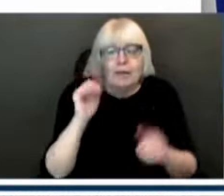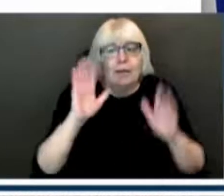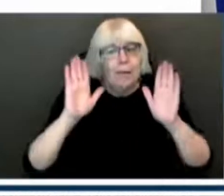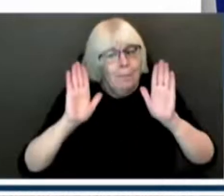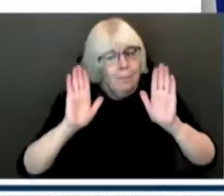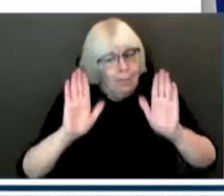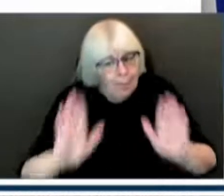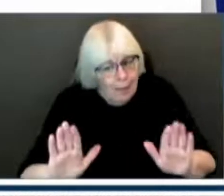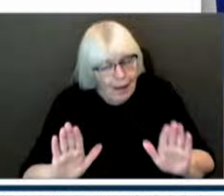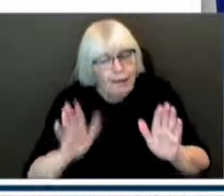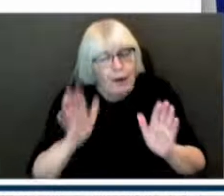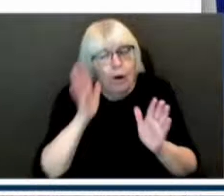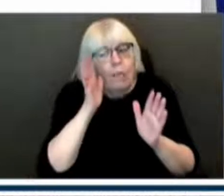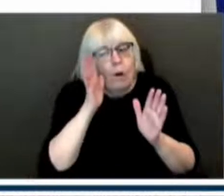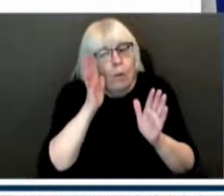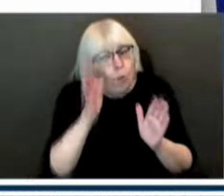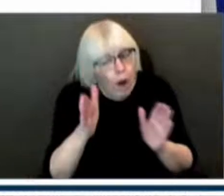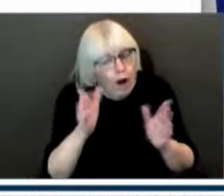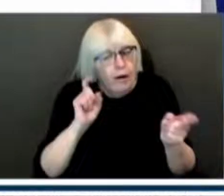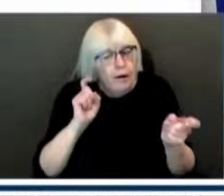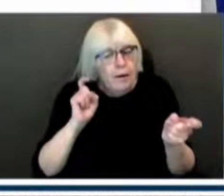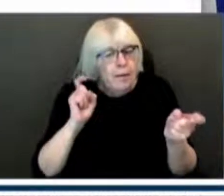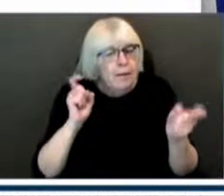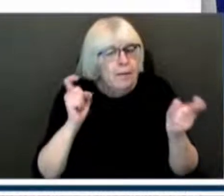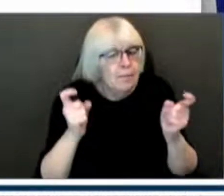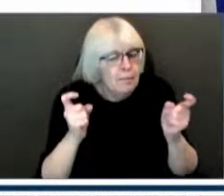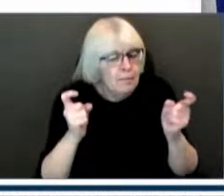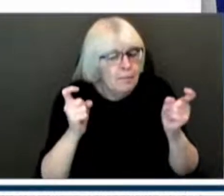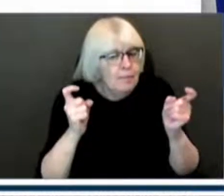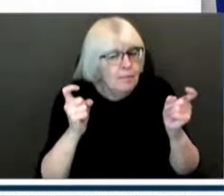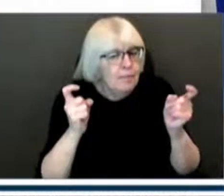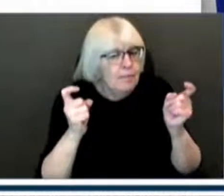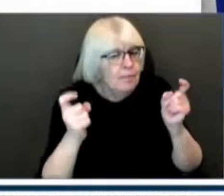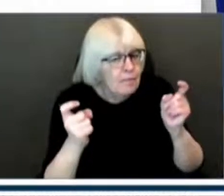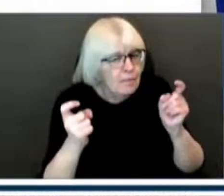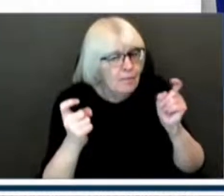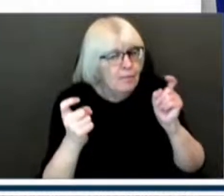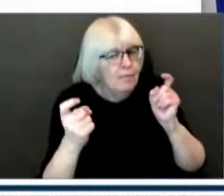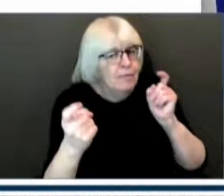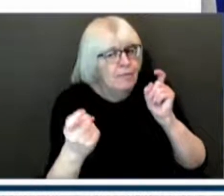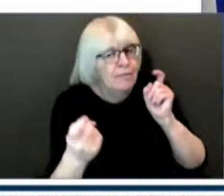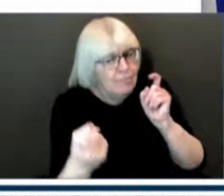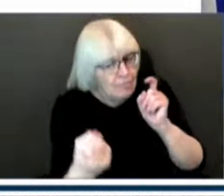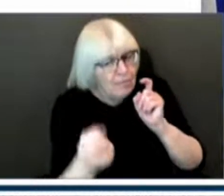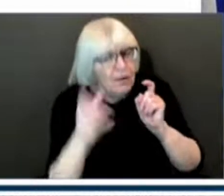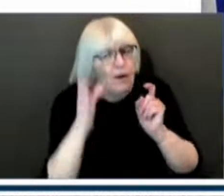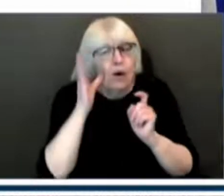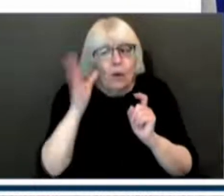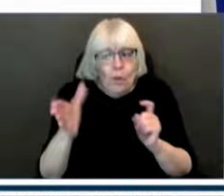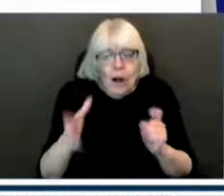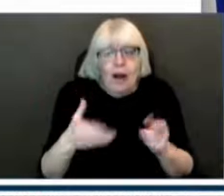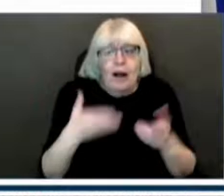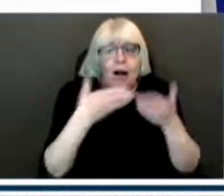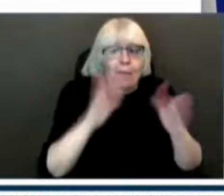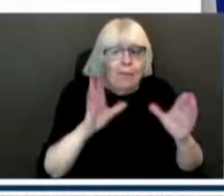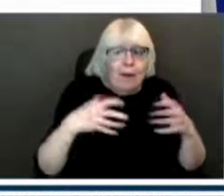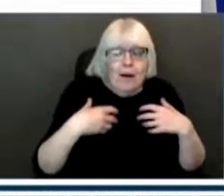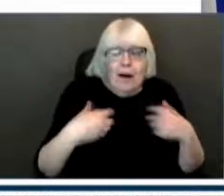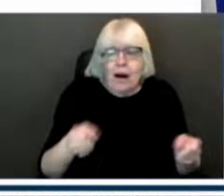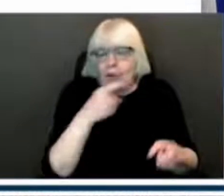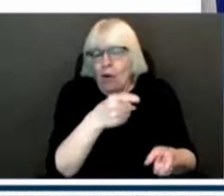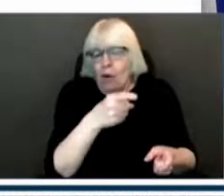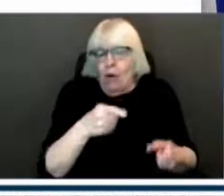and we can make those changes with confidence. Our public health team has been incredible and is incredible. They haven't